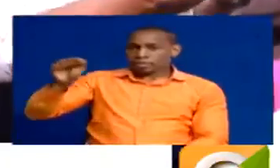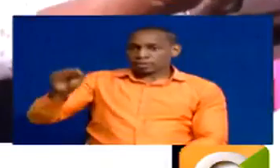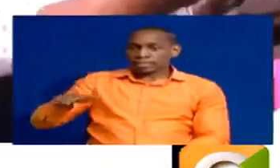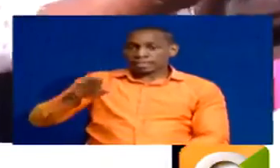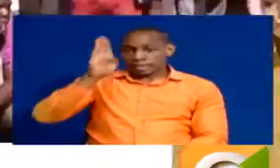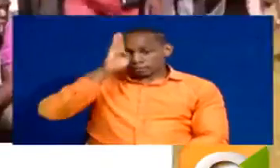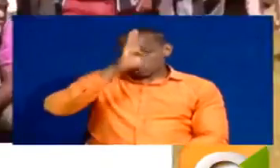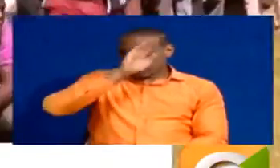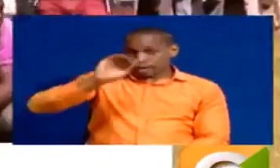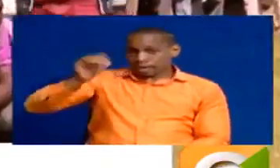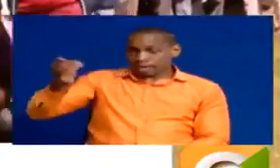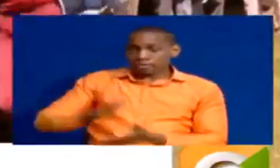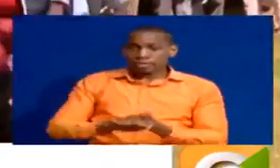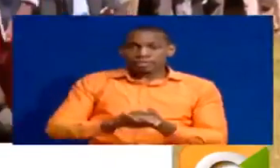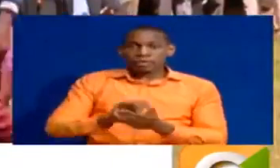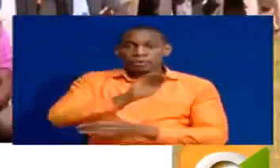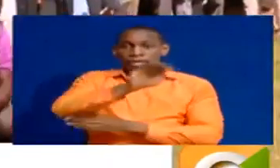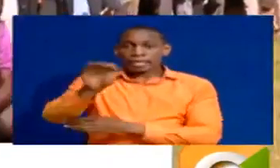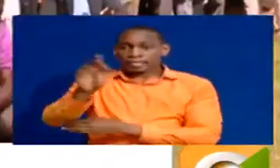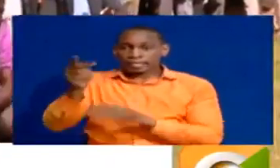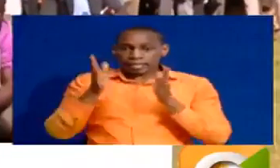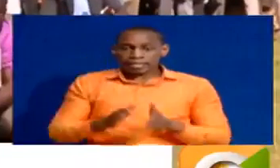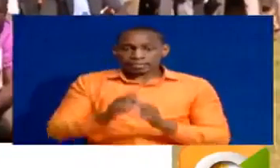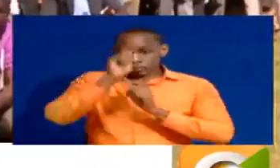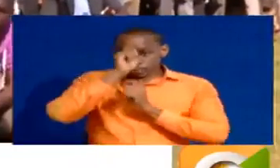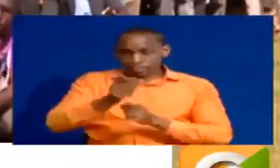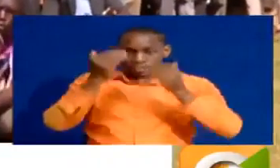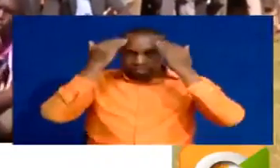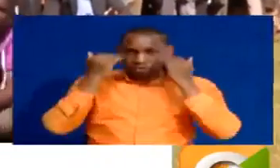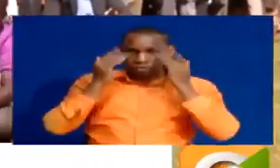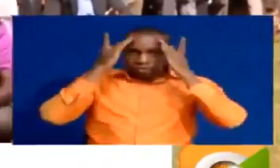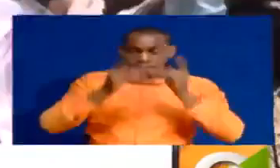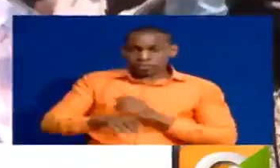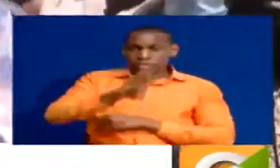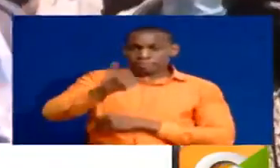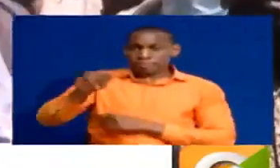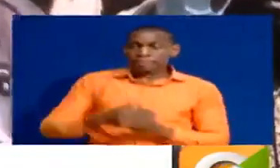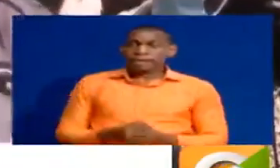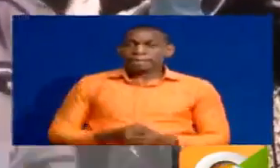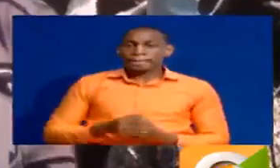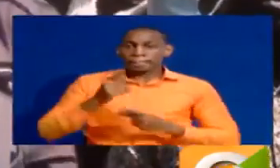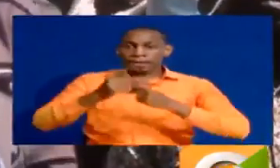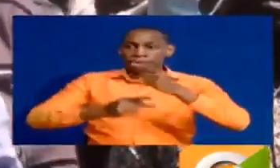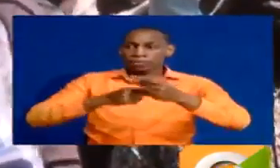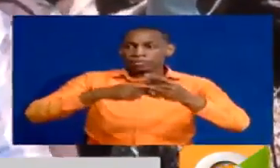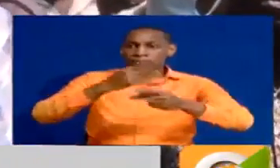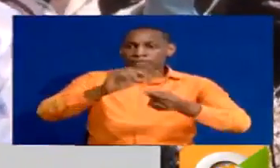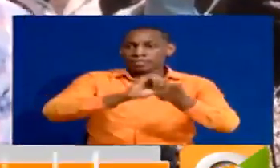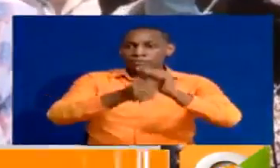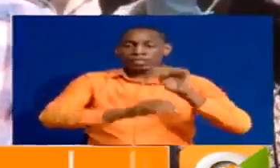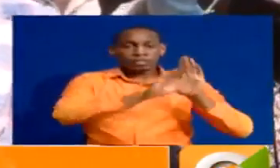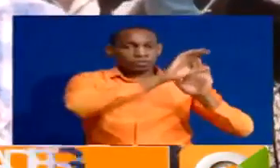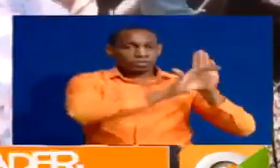in Bungoma County called on Kenyans to respect the court's verdict on the BBI. The process of changing the